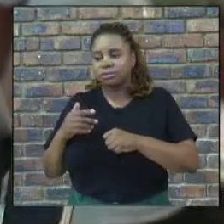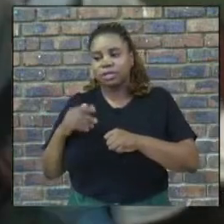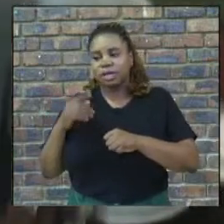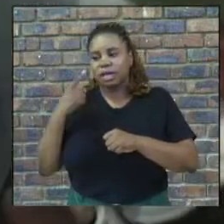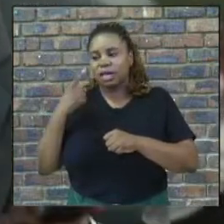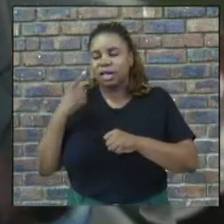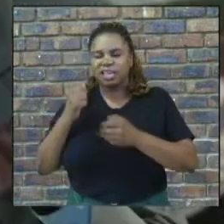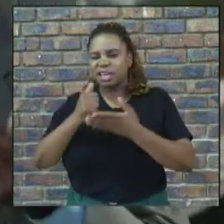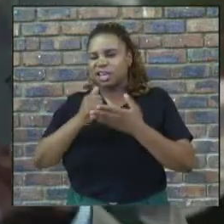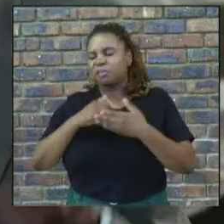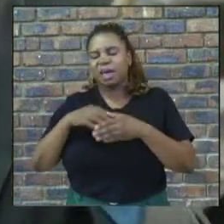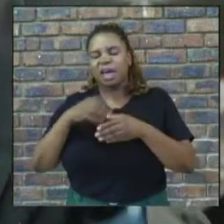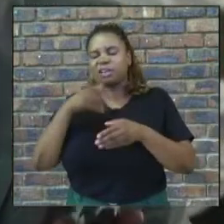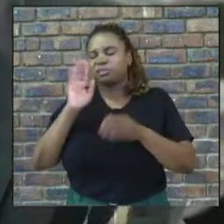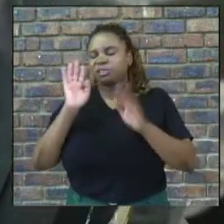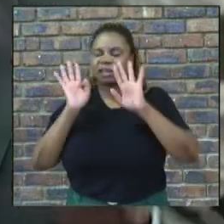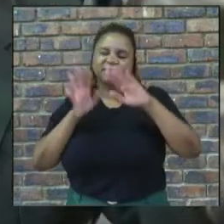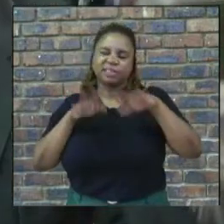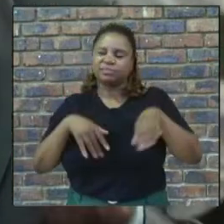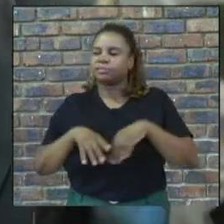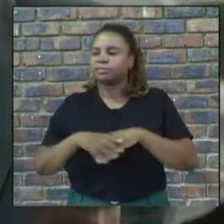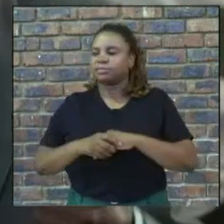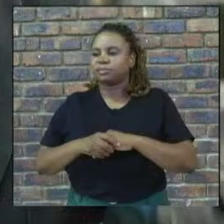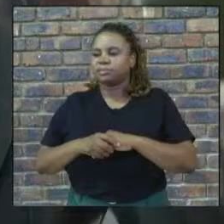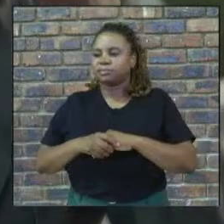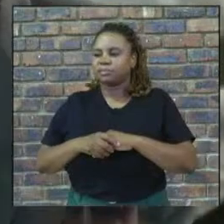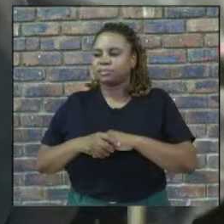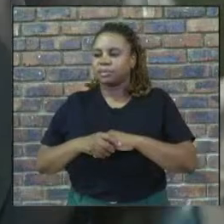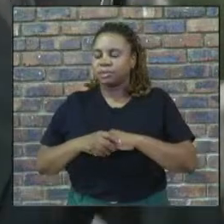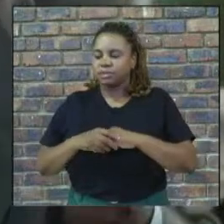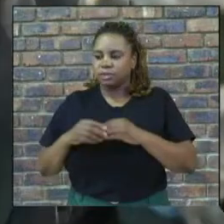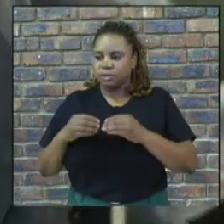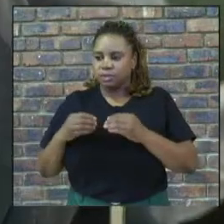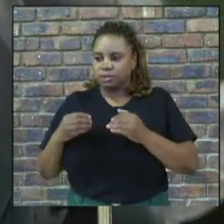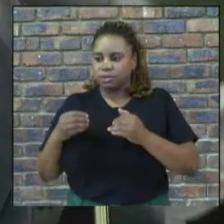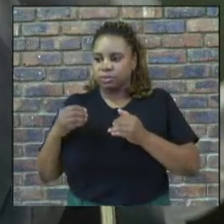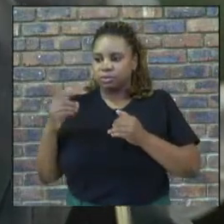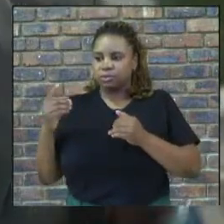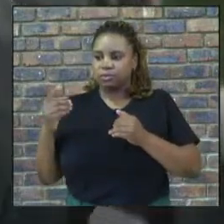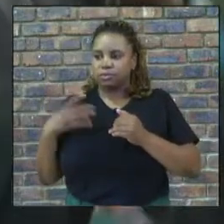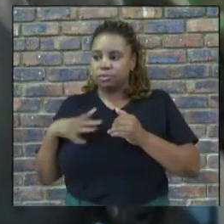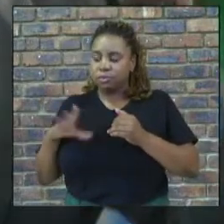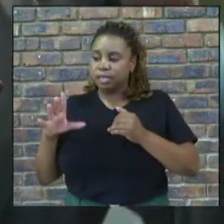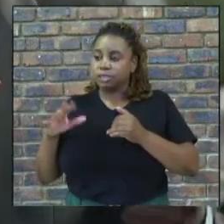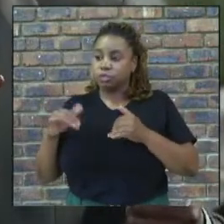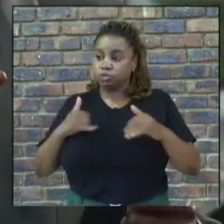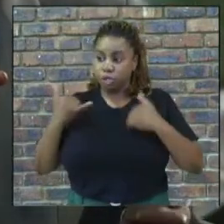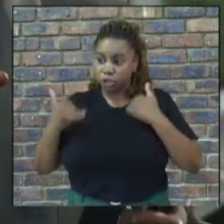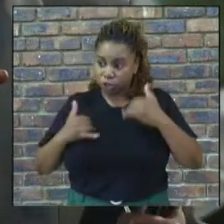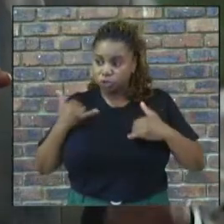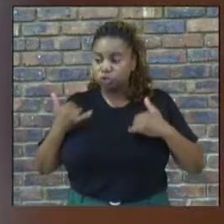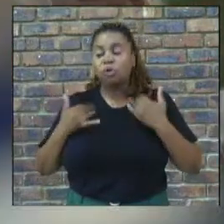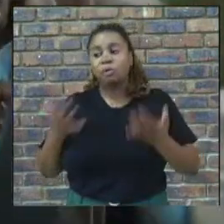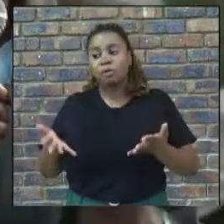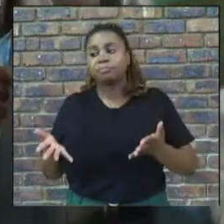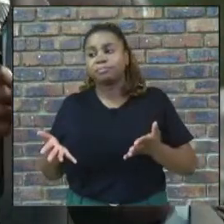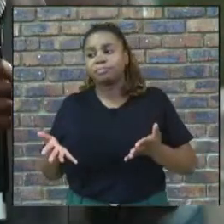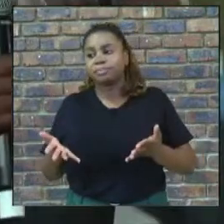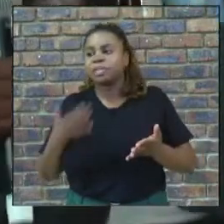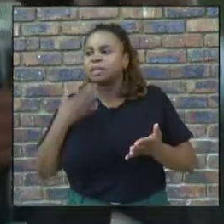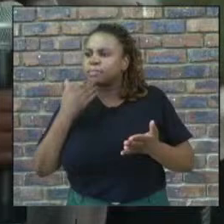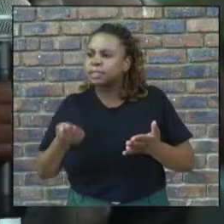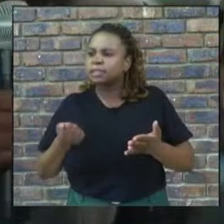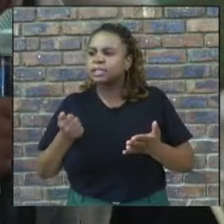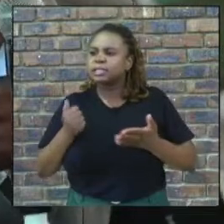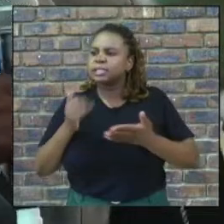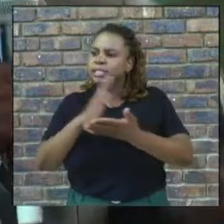is it that you are doing to show that this country we must enjoy all of us, not you alone? Let it not be a